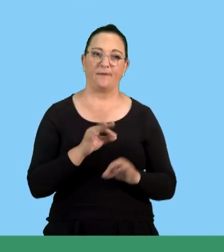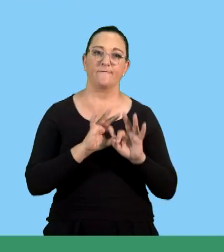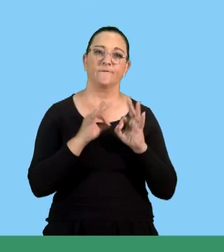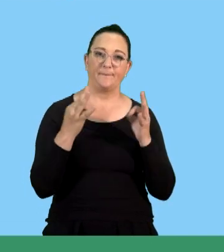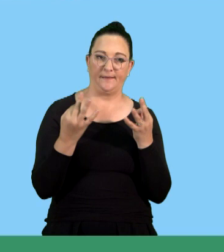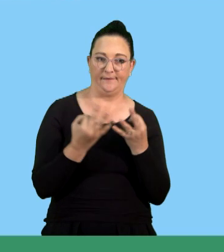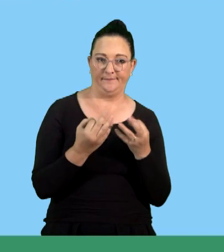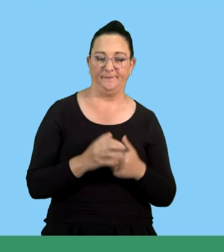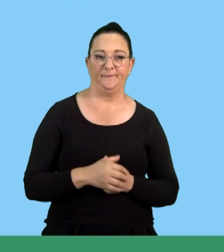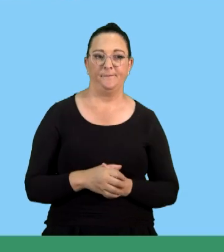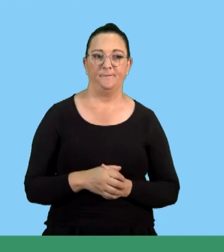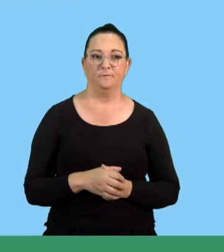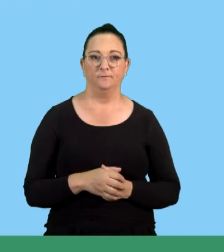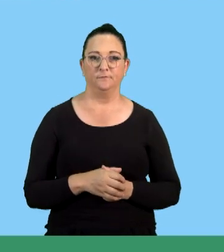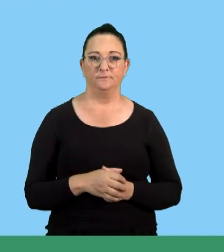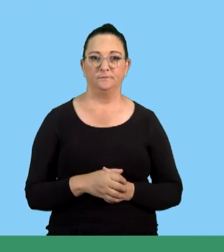family.